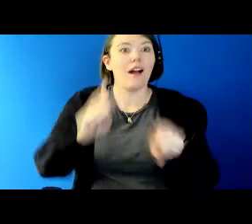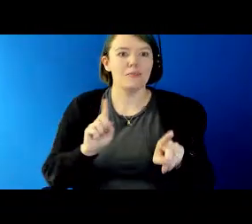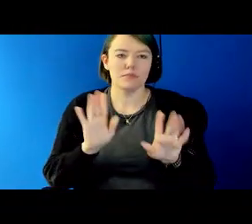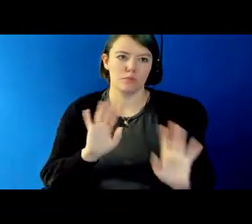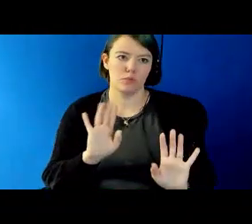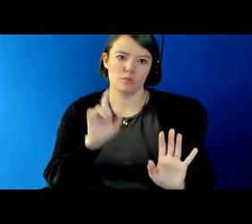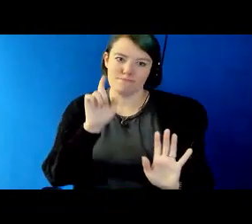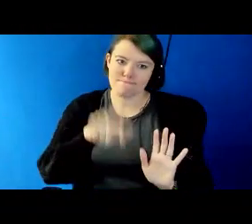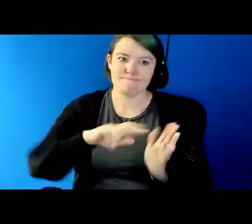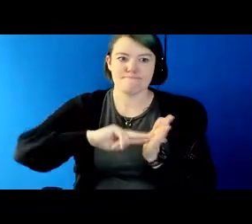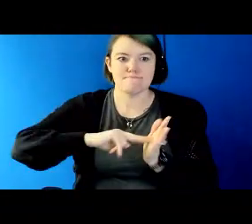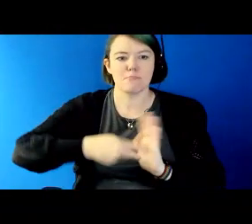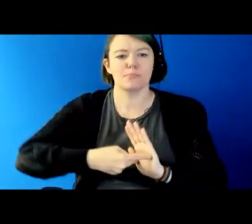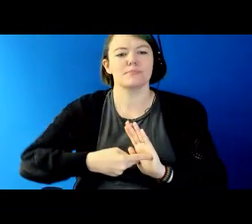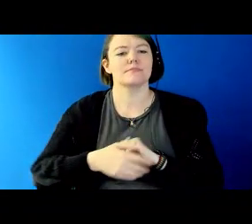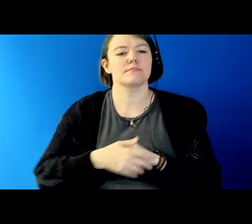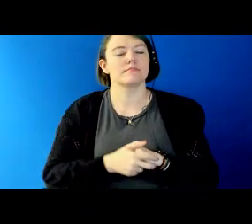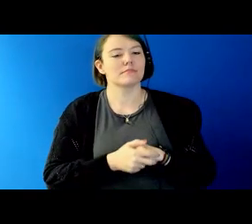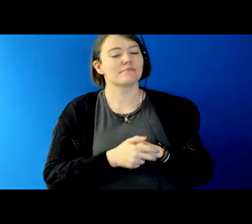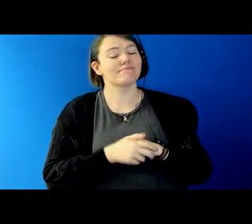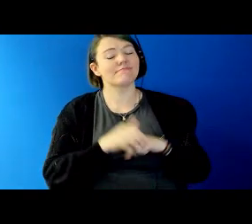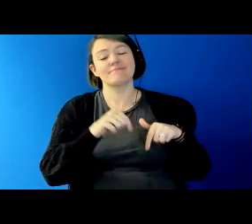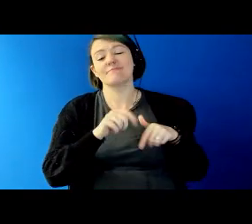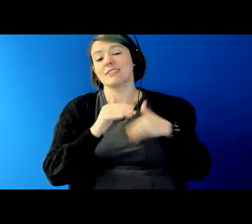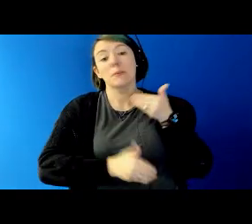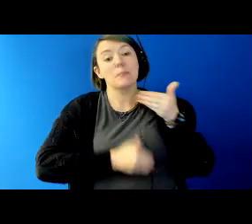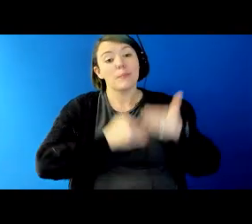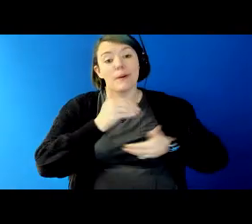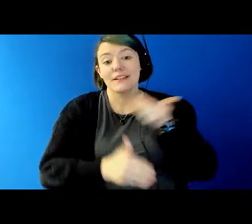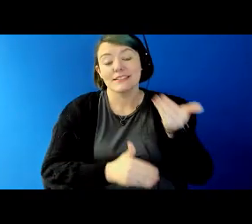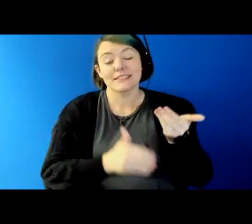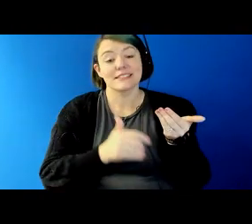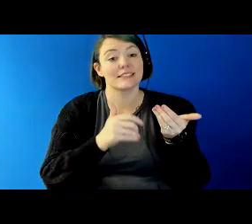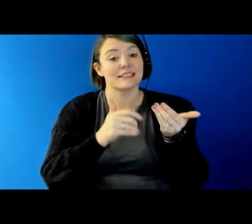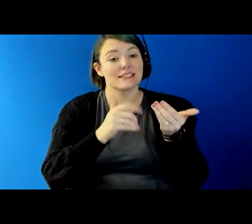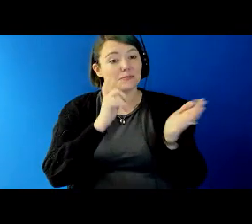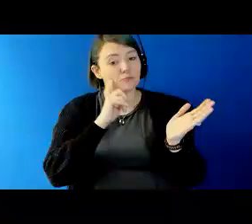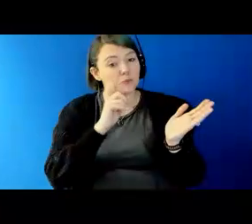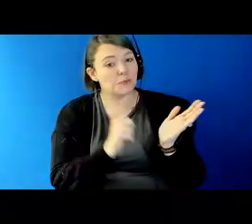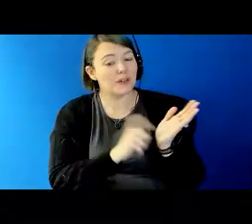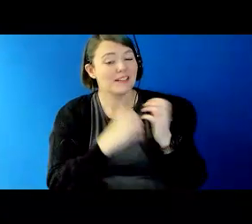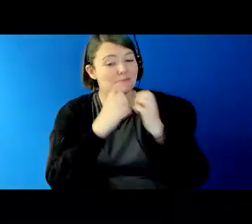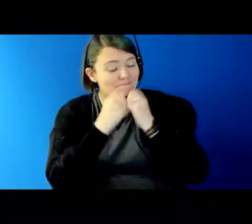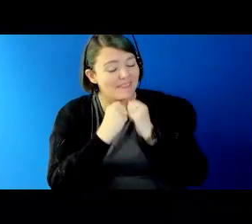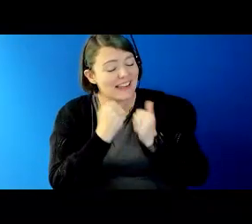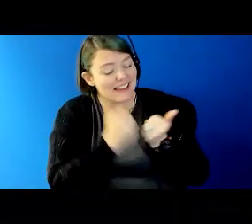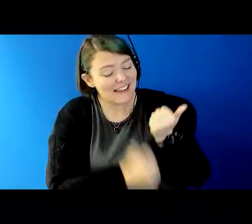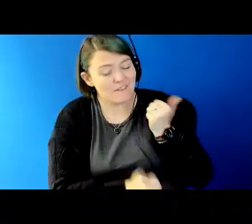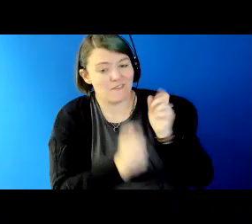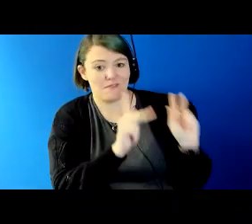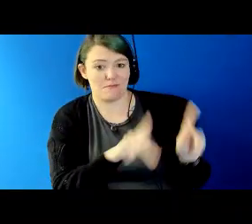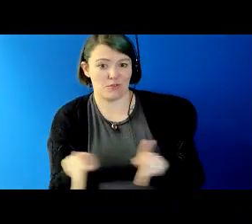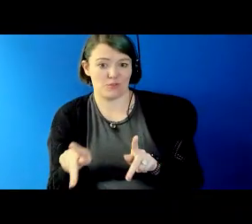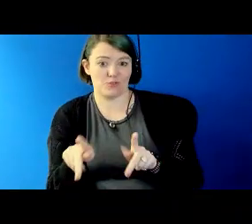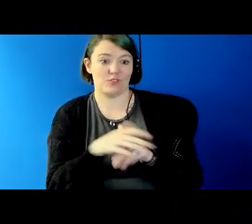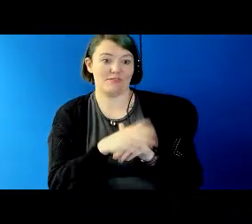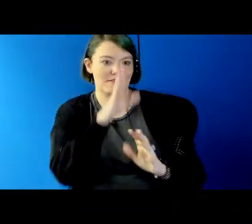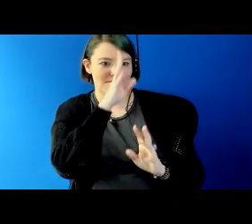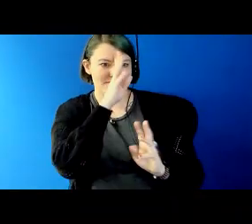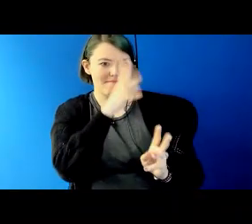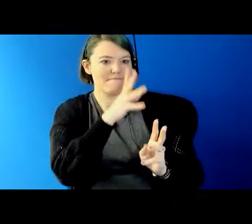every individual and creating a workplace where everyone can contribute, can grow, and succeed. And it begins with